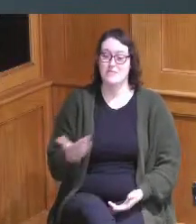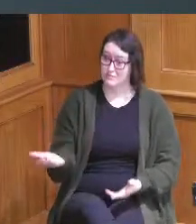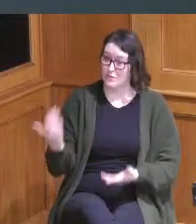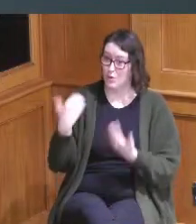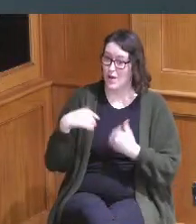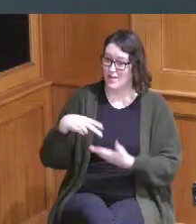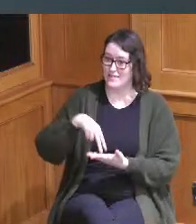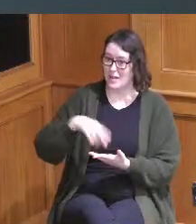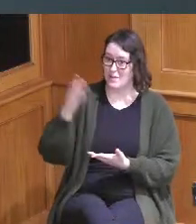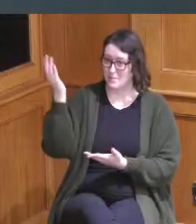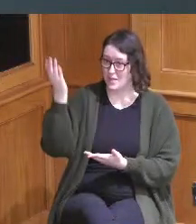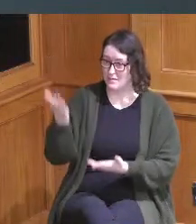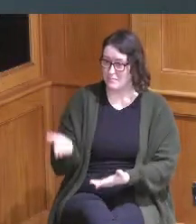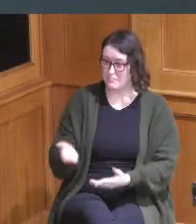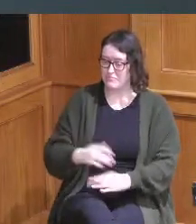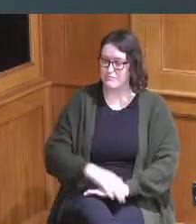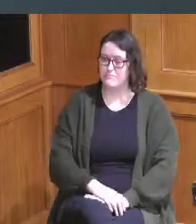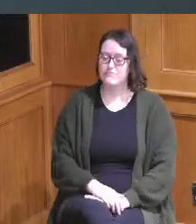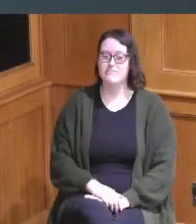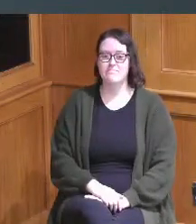Tolbert.